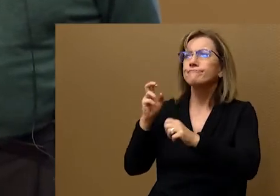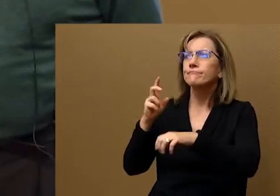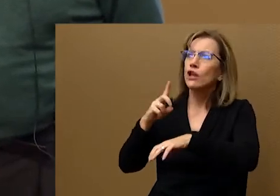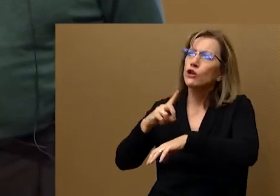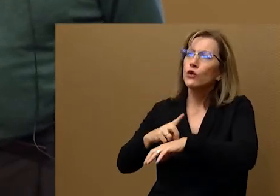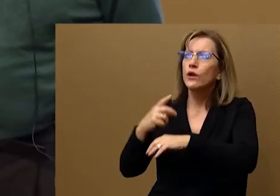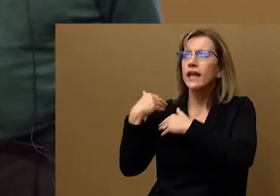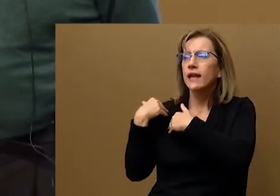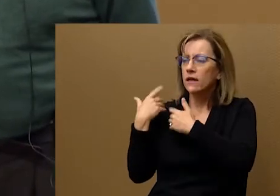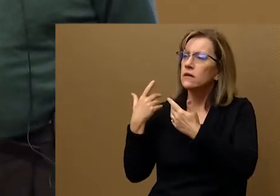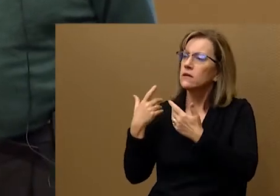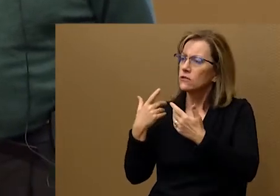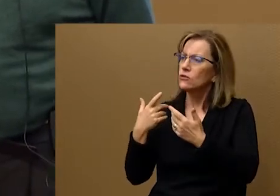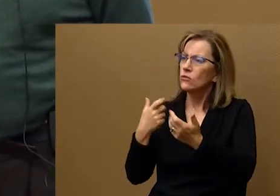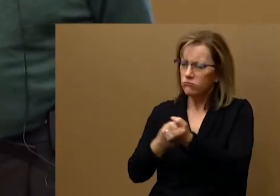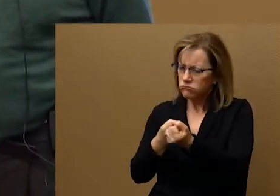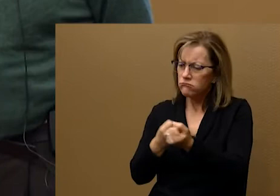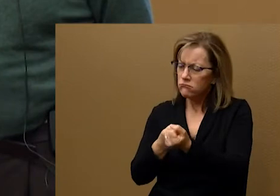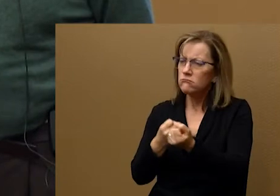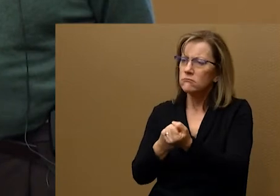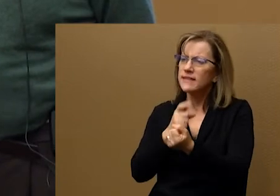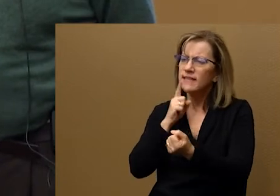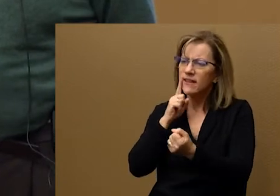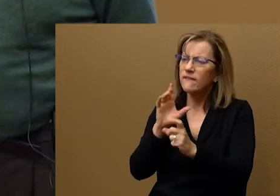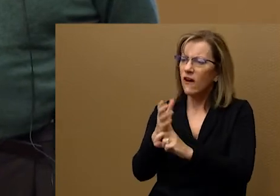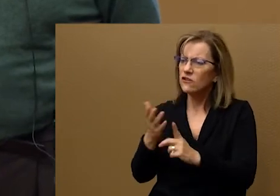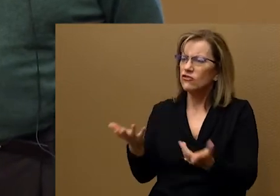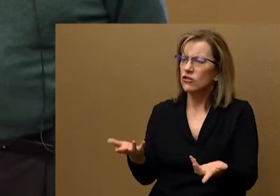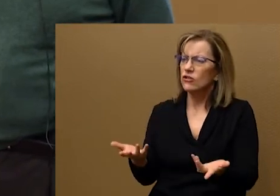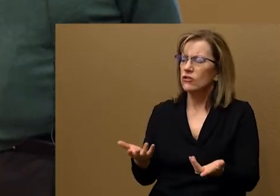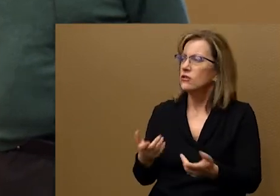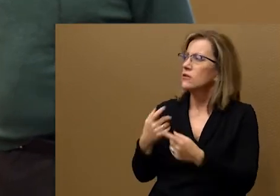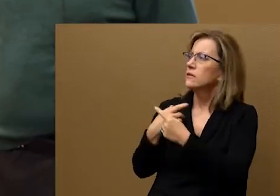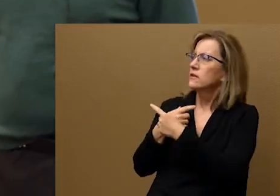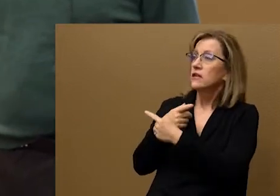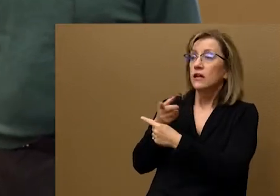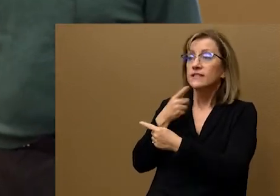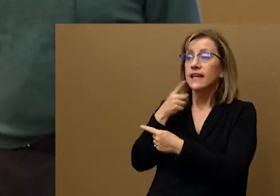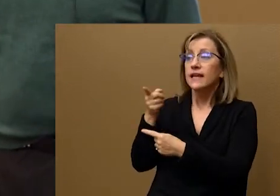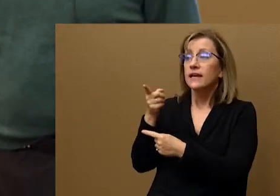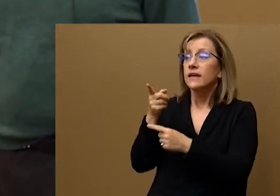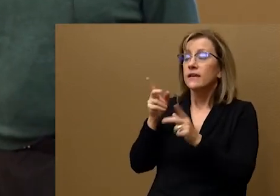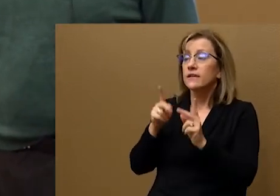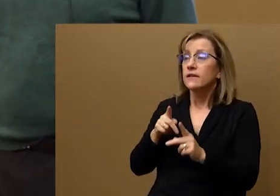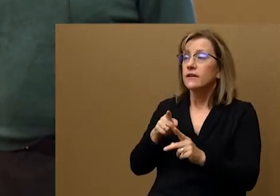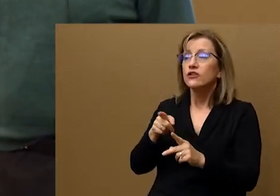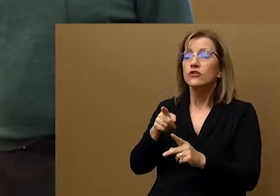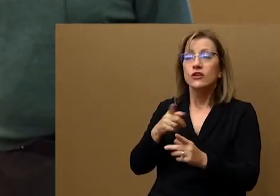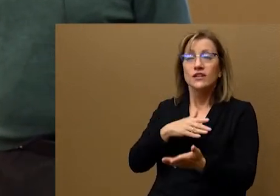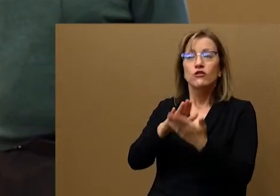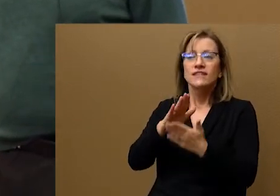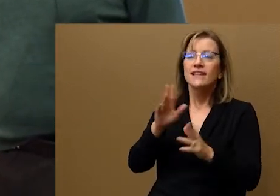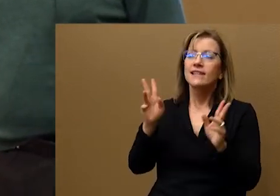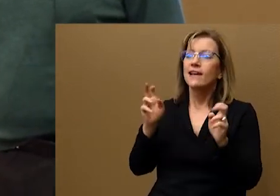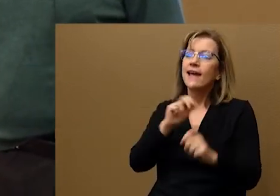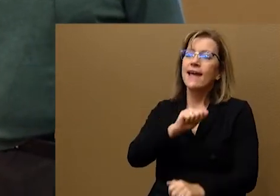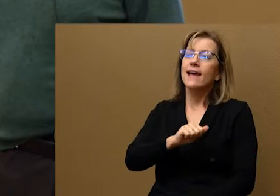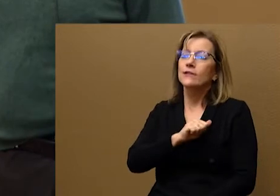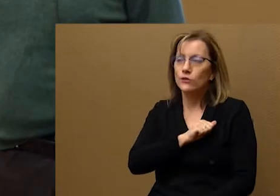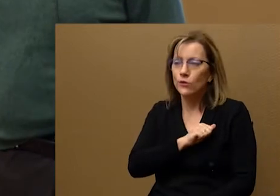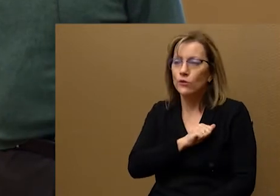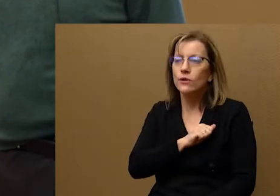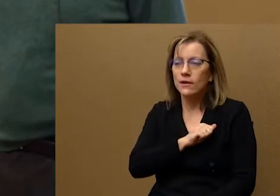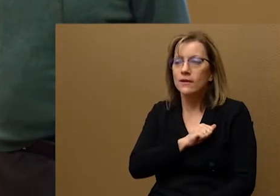a person who isn't part of that culture, but I need to legitimize. So I would say that you're addressing the